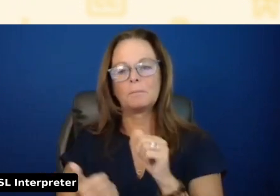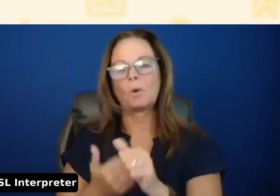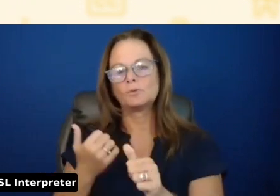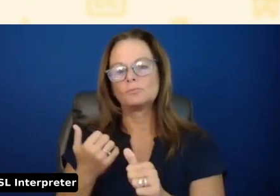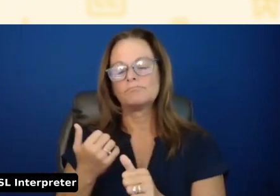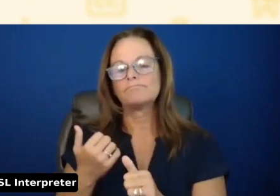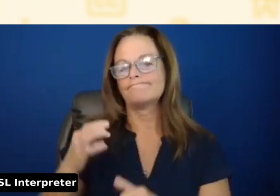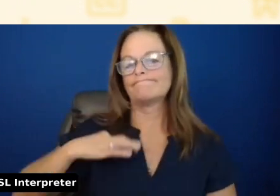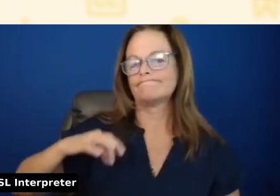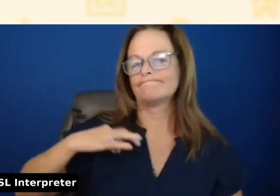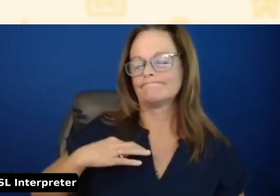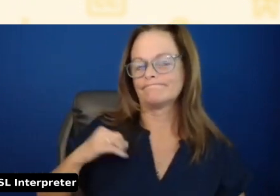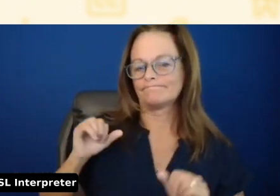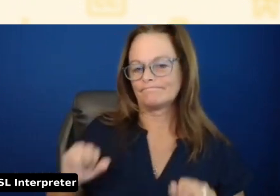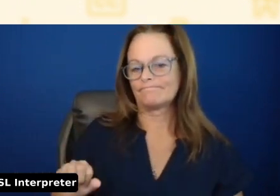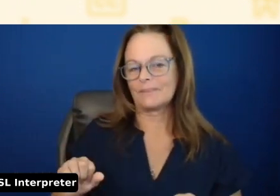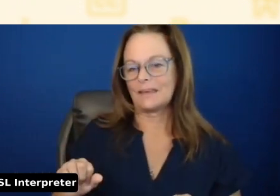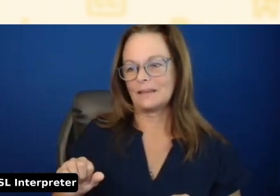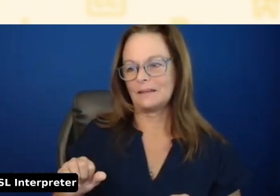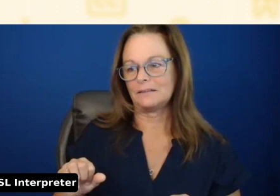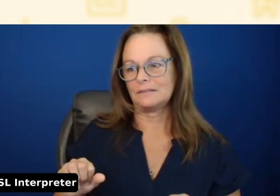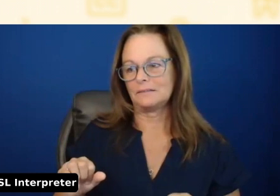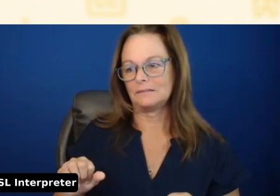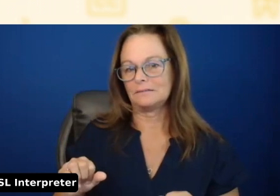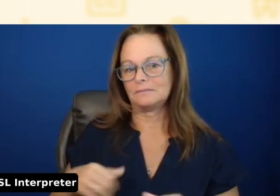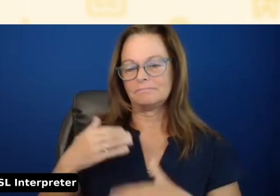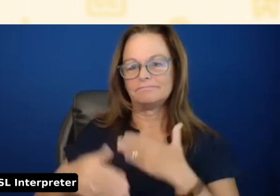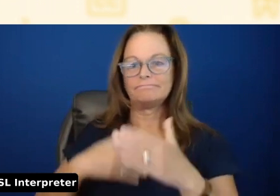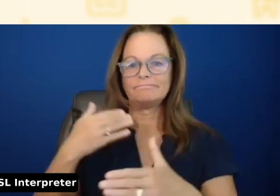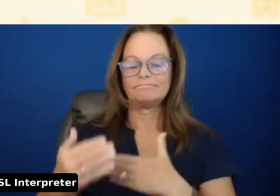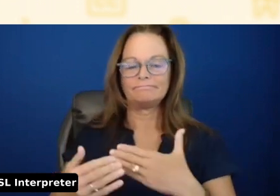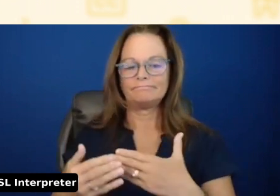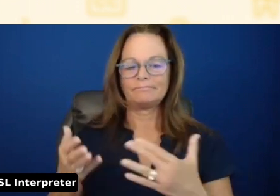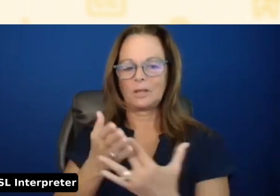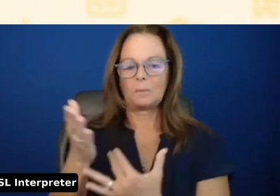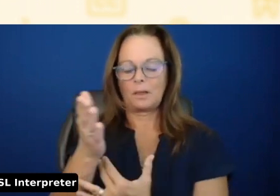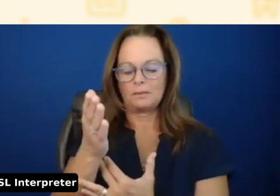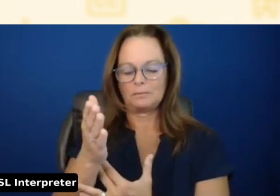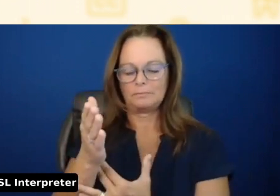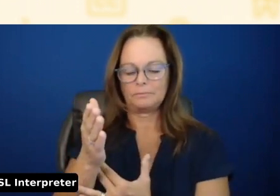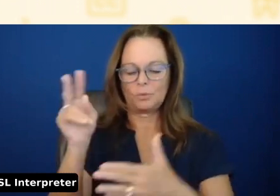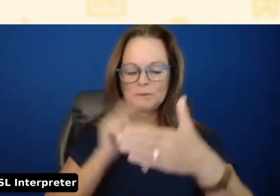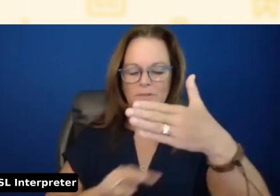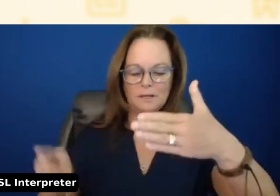to help users navigate the emails or just scan your emails.